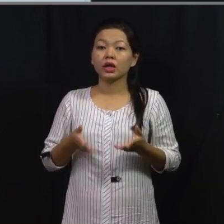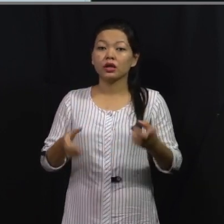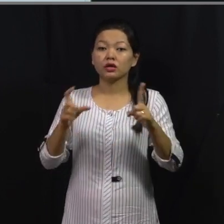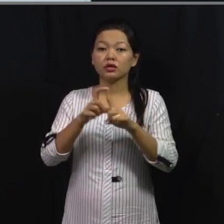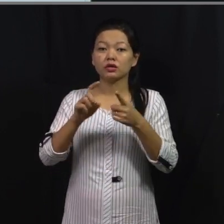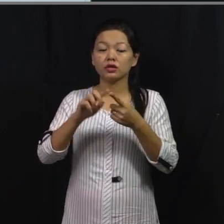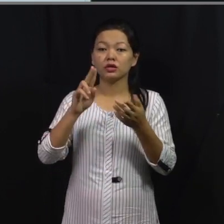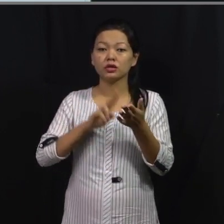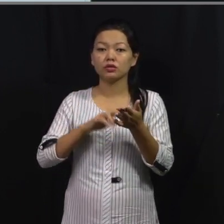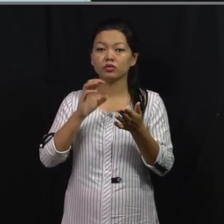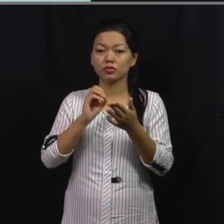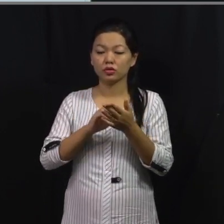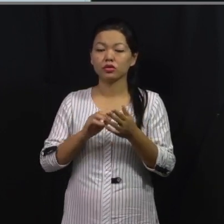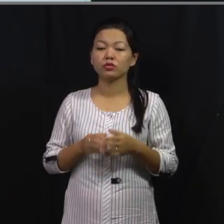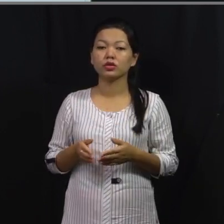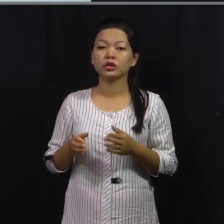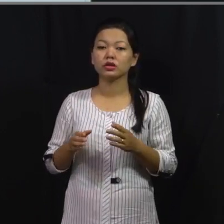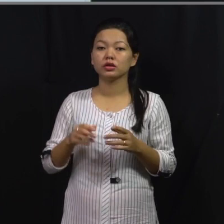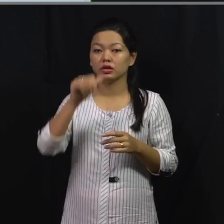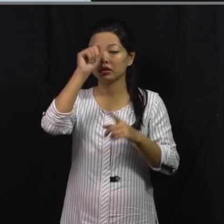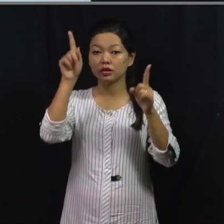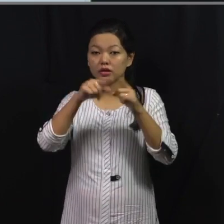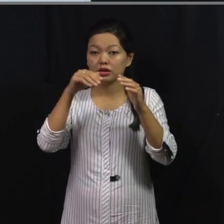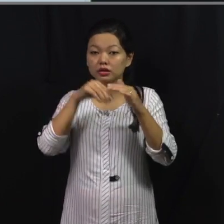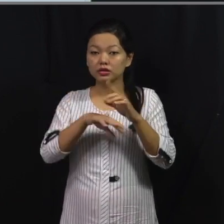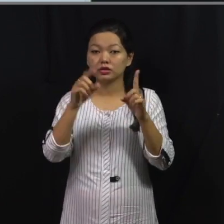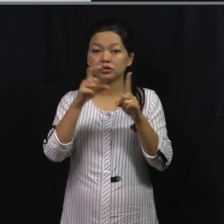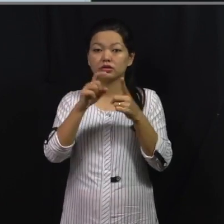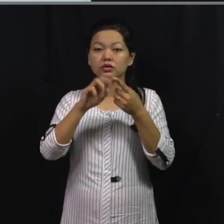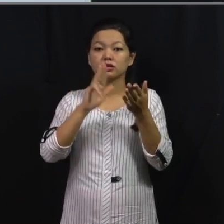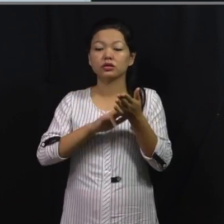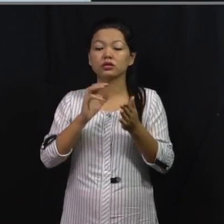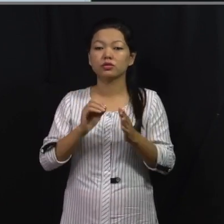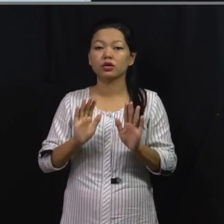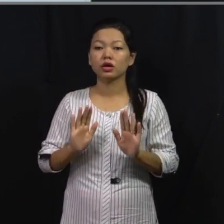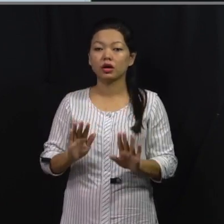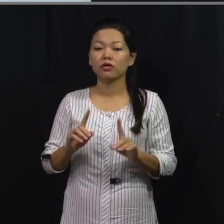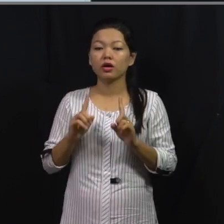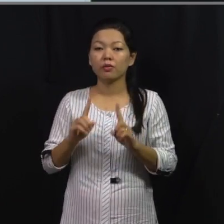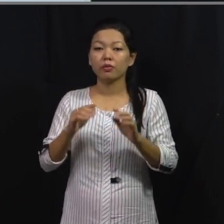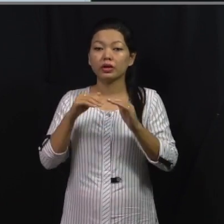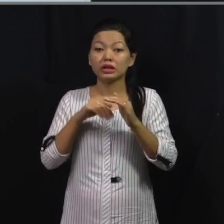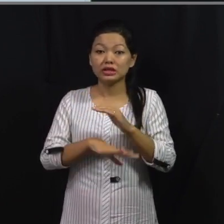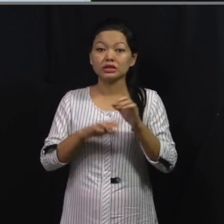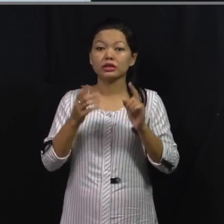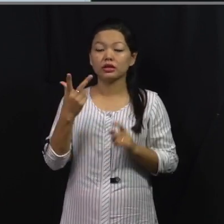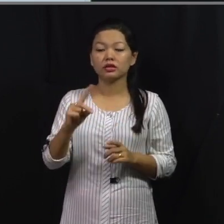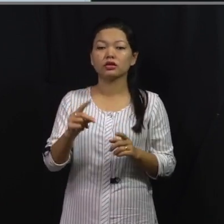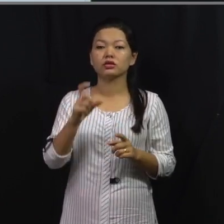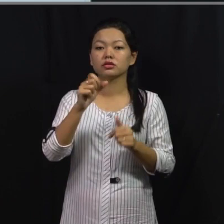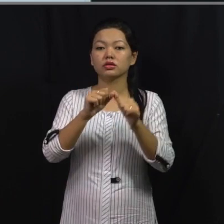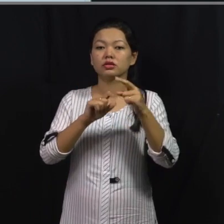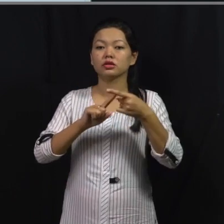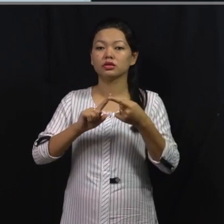okay, this particular caste system plays a very important role in determining the power of the